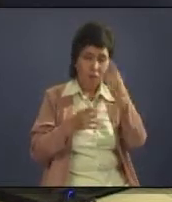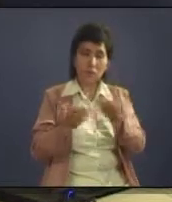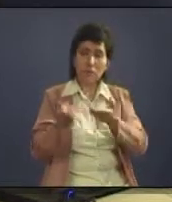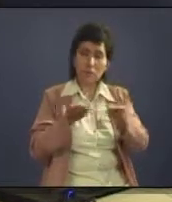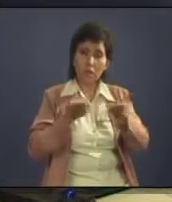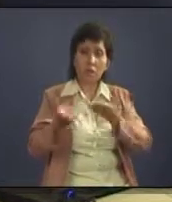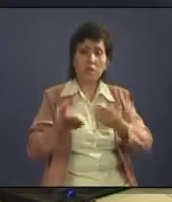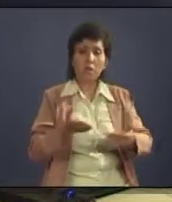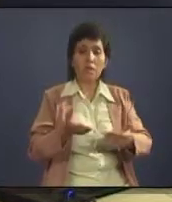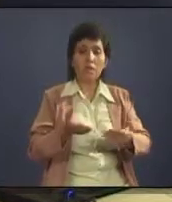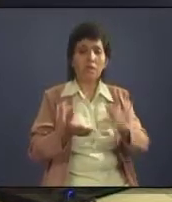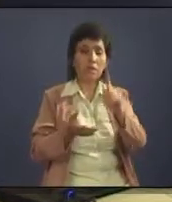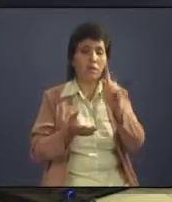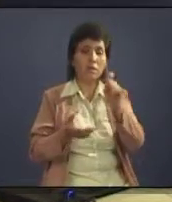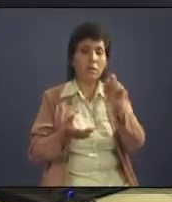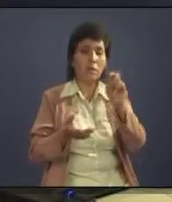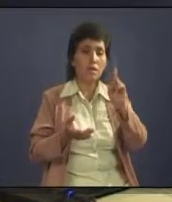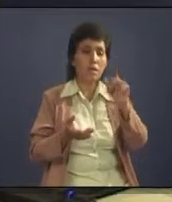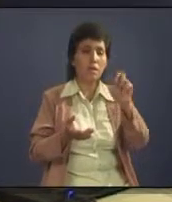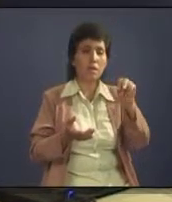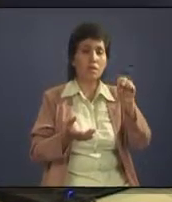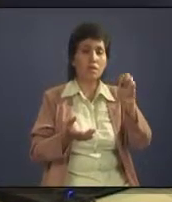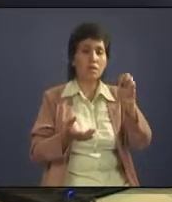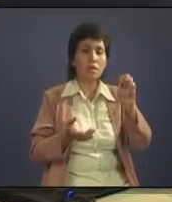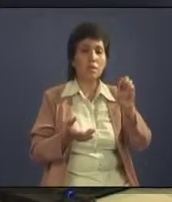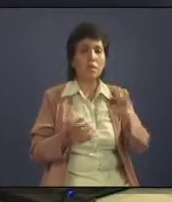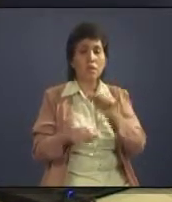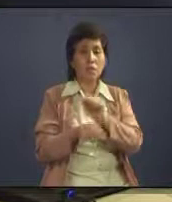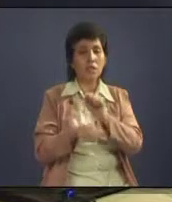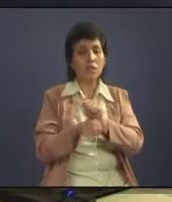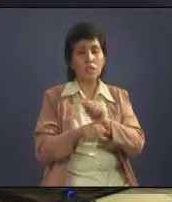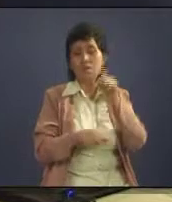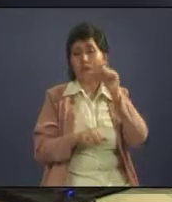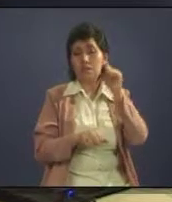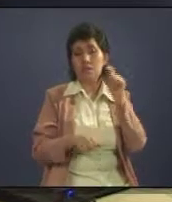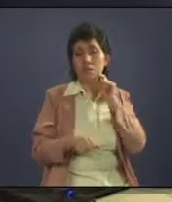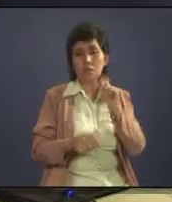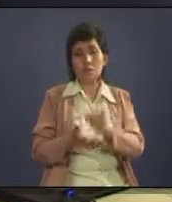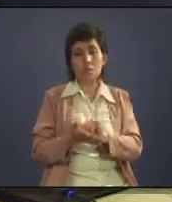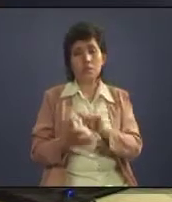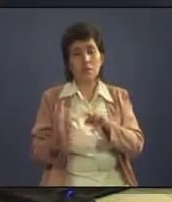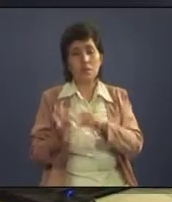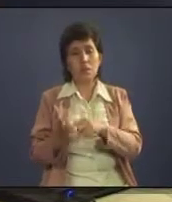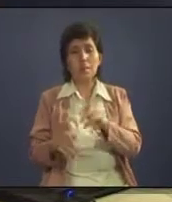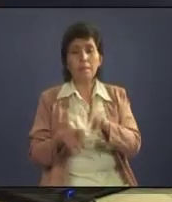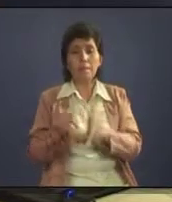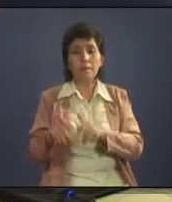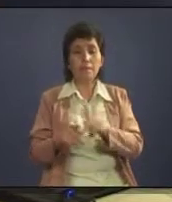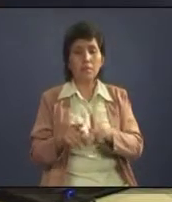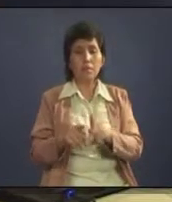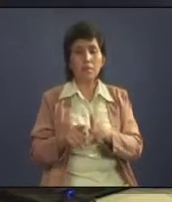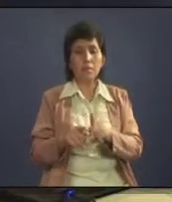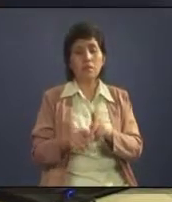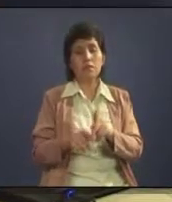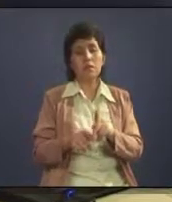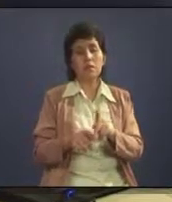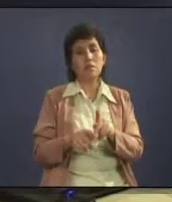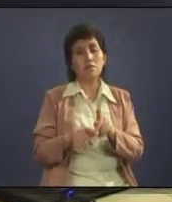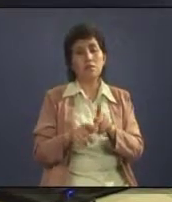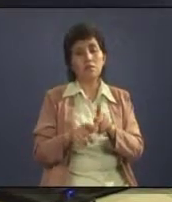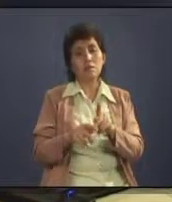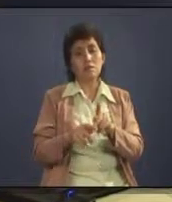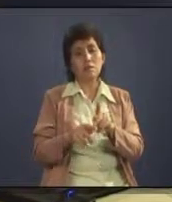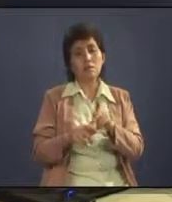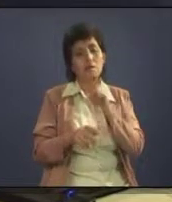with transsexual people, yeah, transvestite. Okay, these are the people that is worth